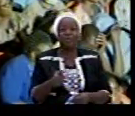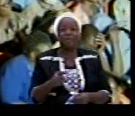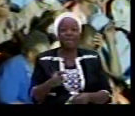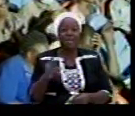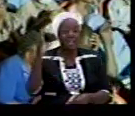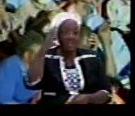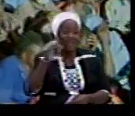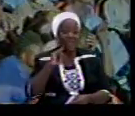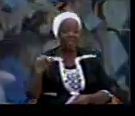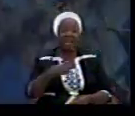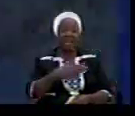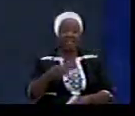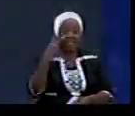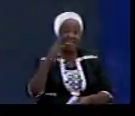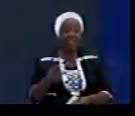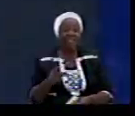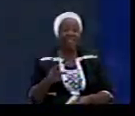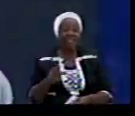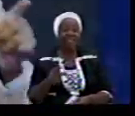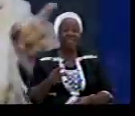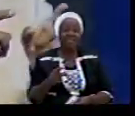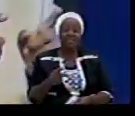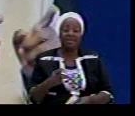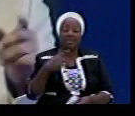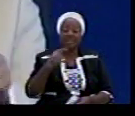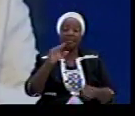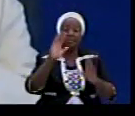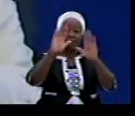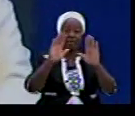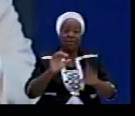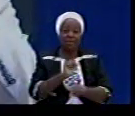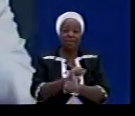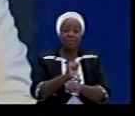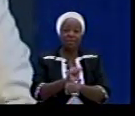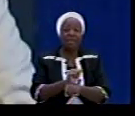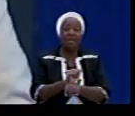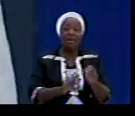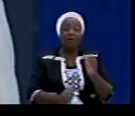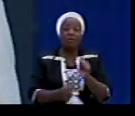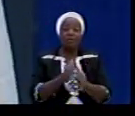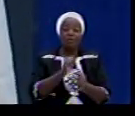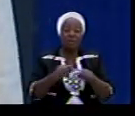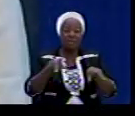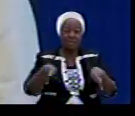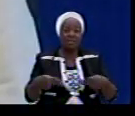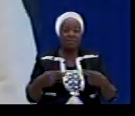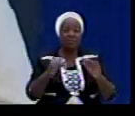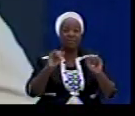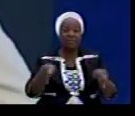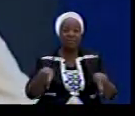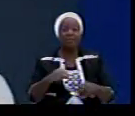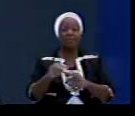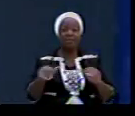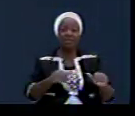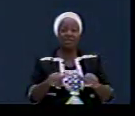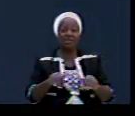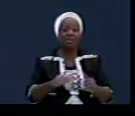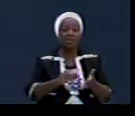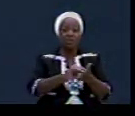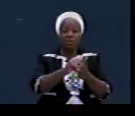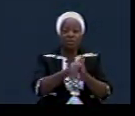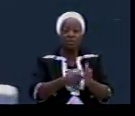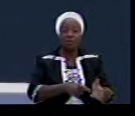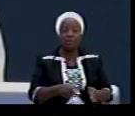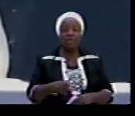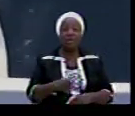Hearing and seeing the miracles which he did. Those miracles were done. And